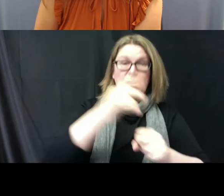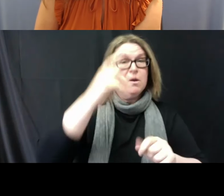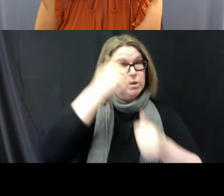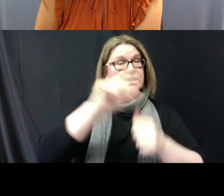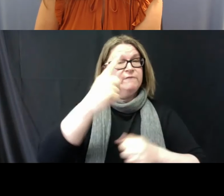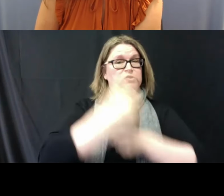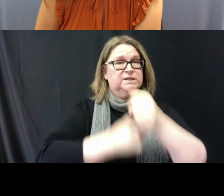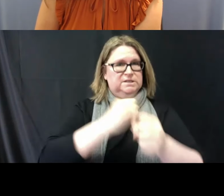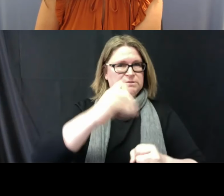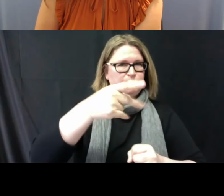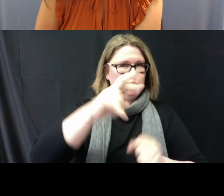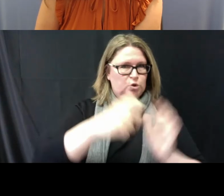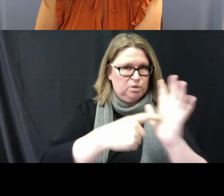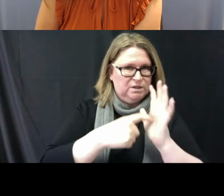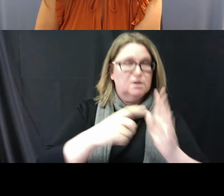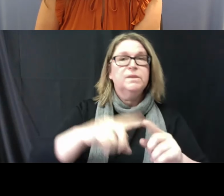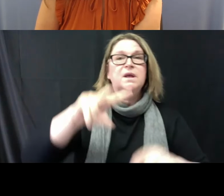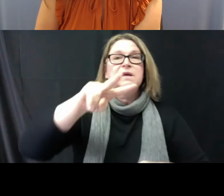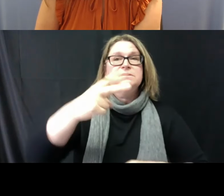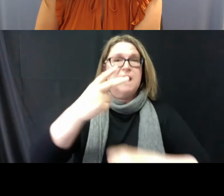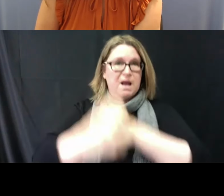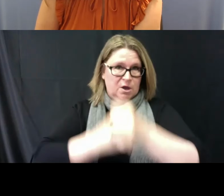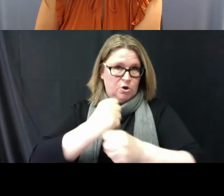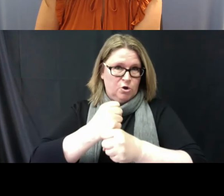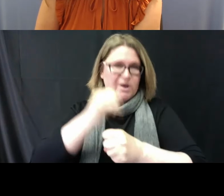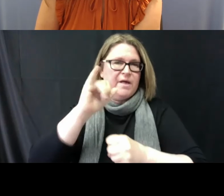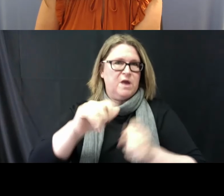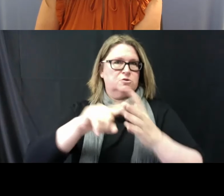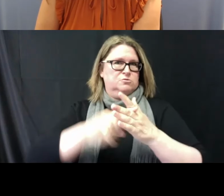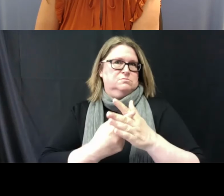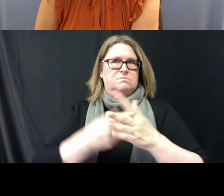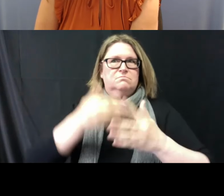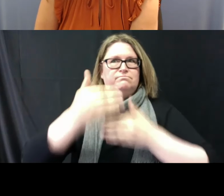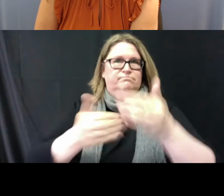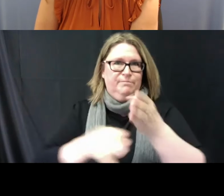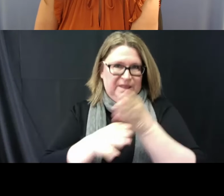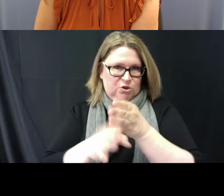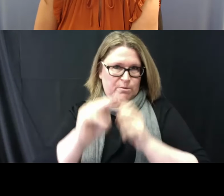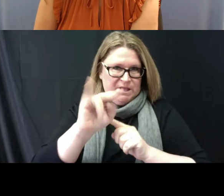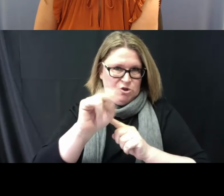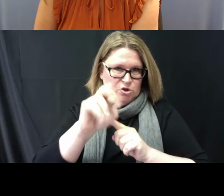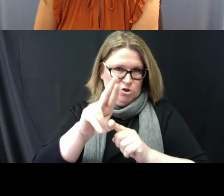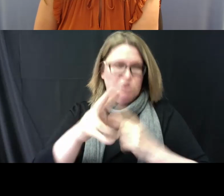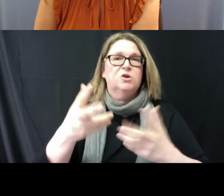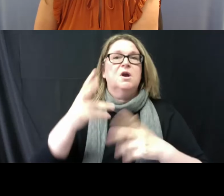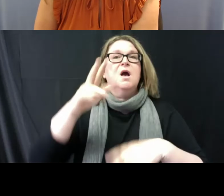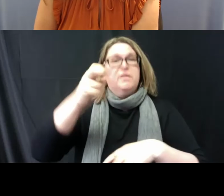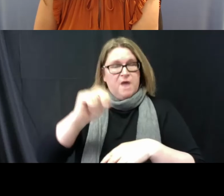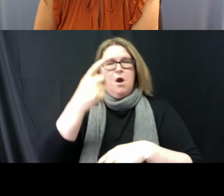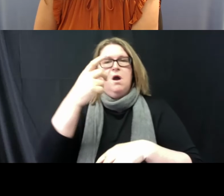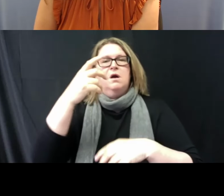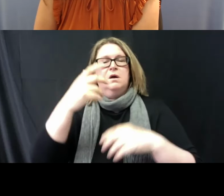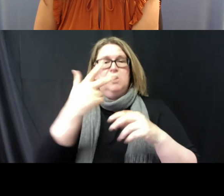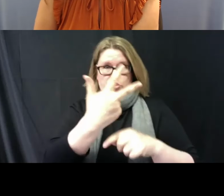3 second year. So first year, there's prerequisites, and then the second year will be